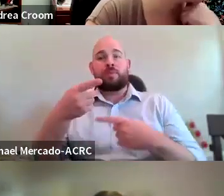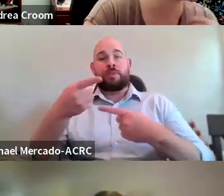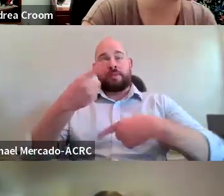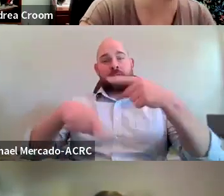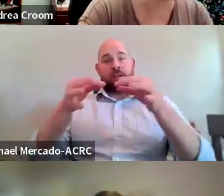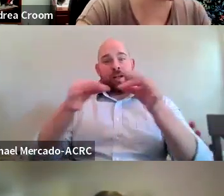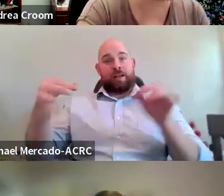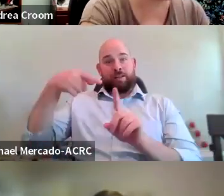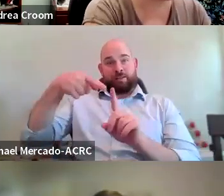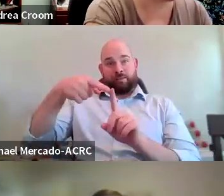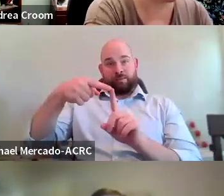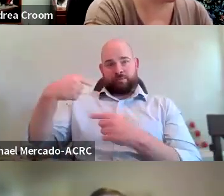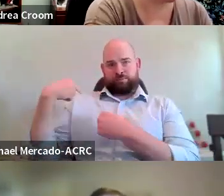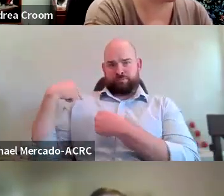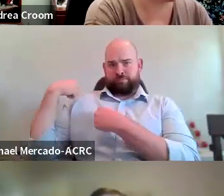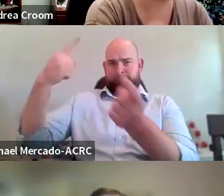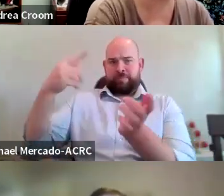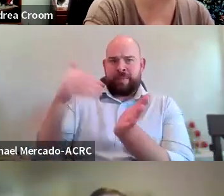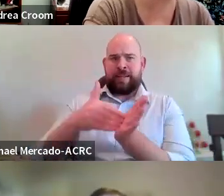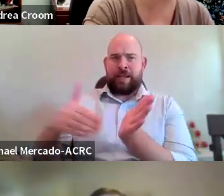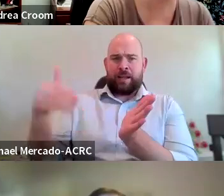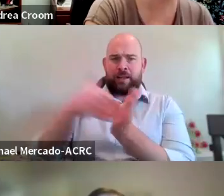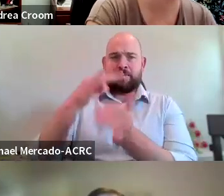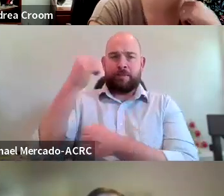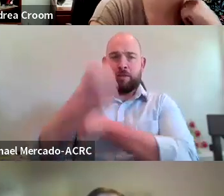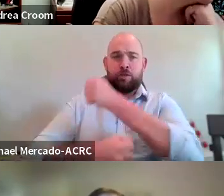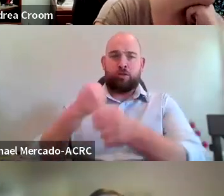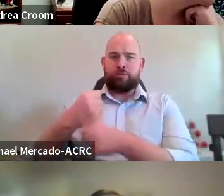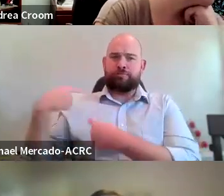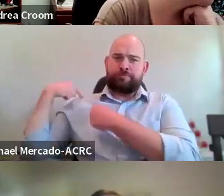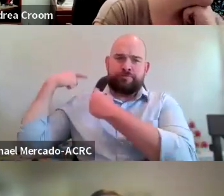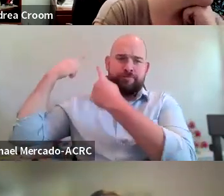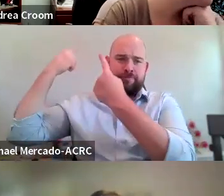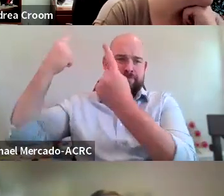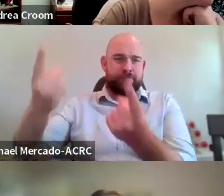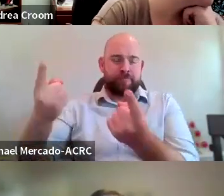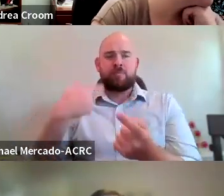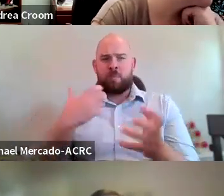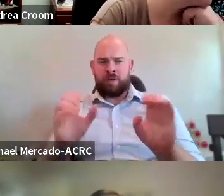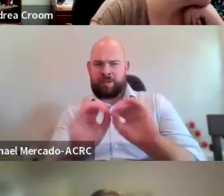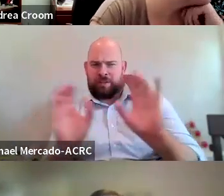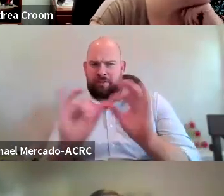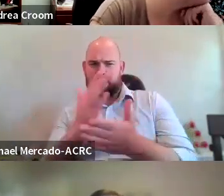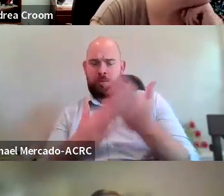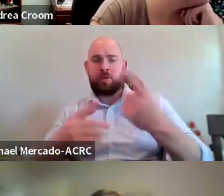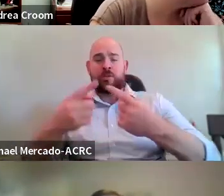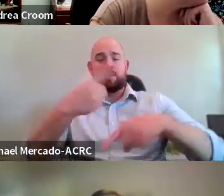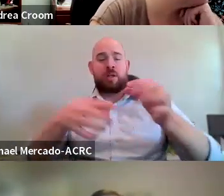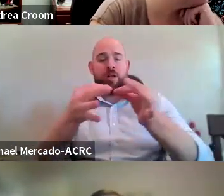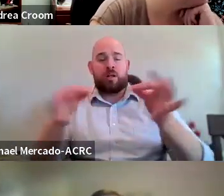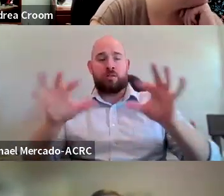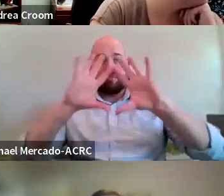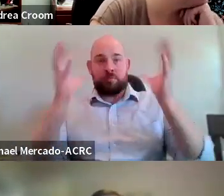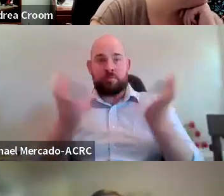Today's topic is about sign language and its history. It has been around for thousands and thousands